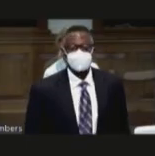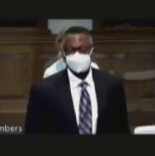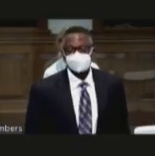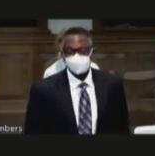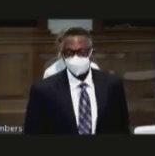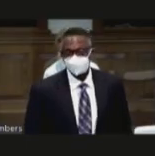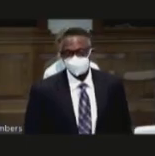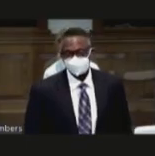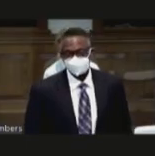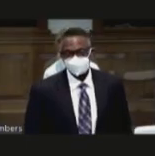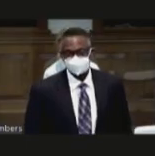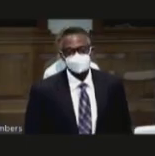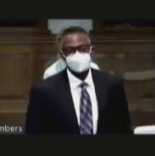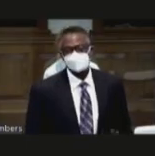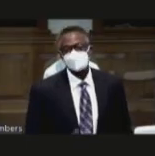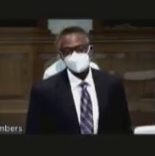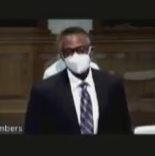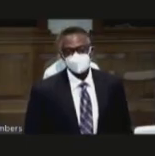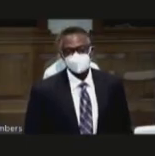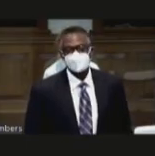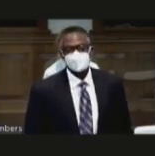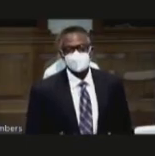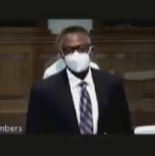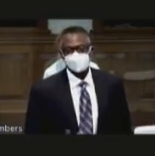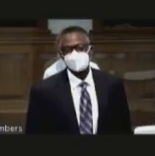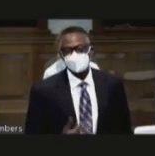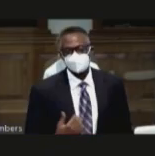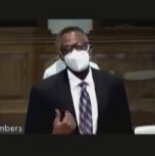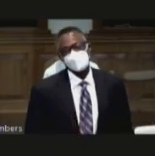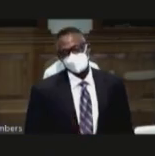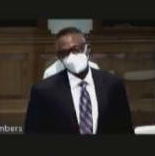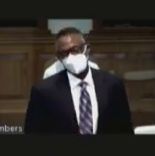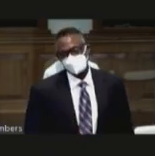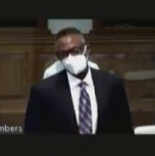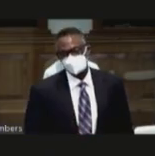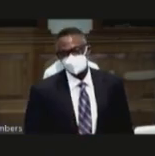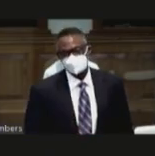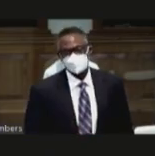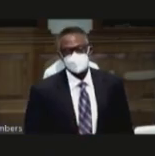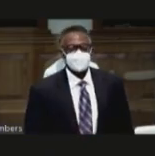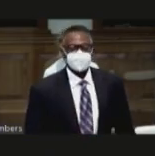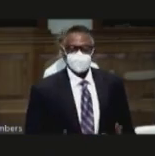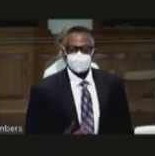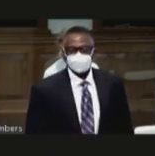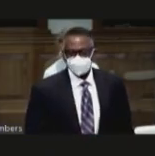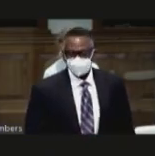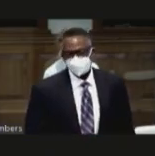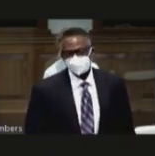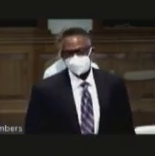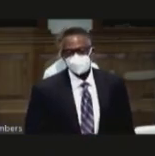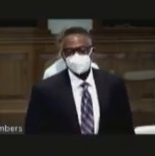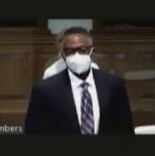probably 200-bed facilities. So this will be unique in that it will be a 30-bed facility in more of a